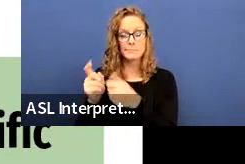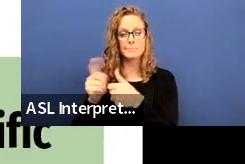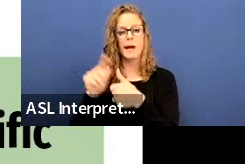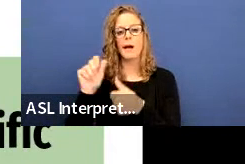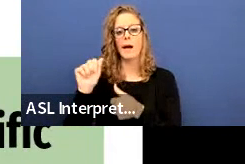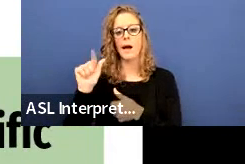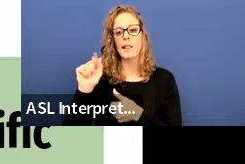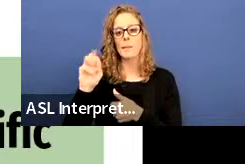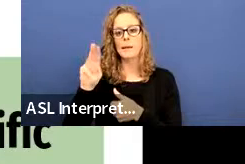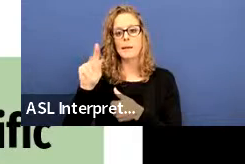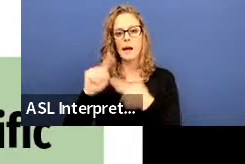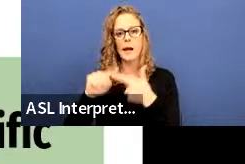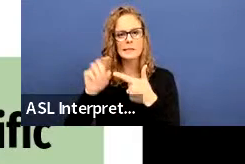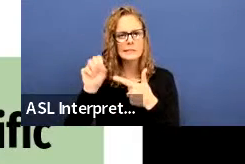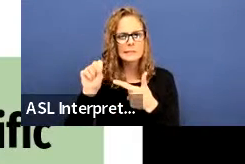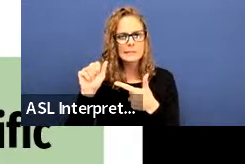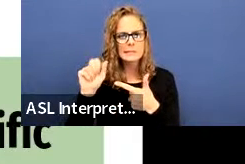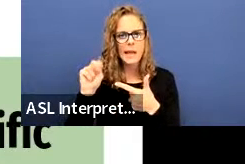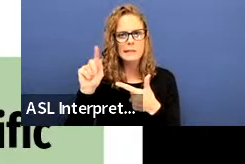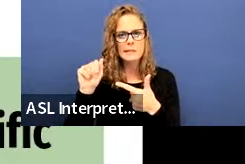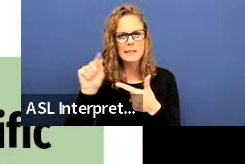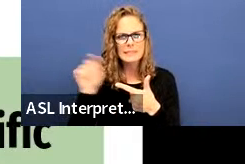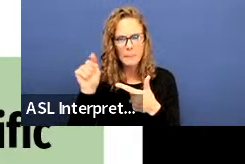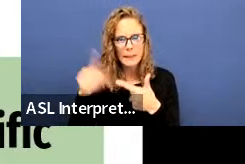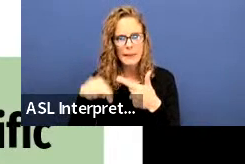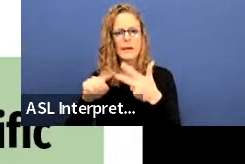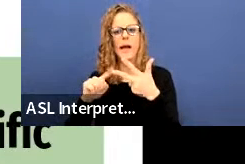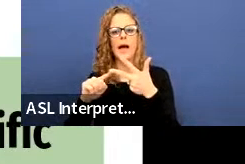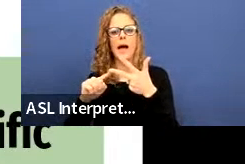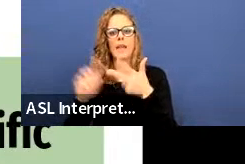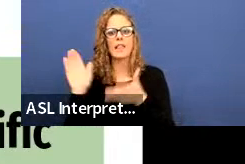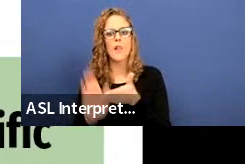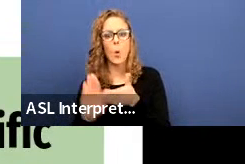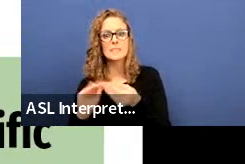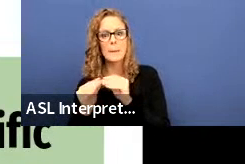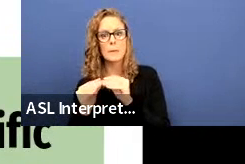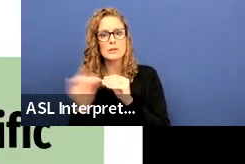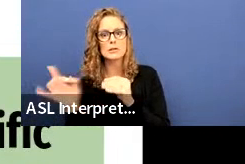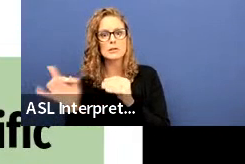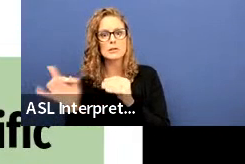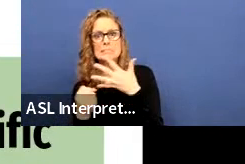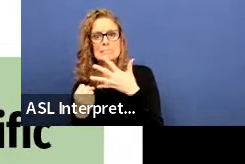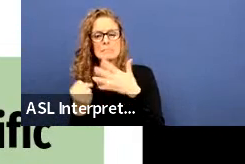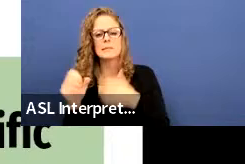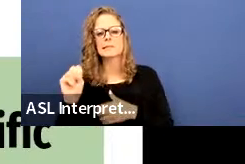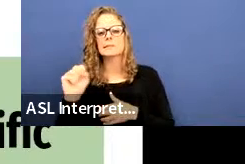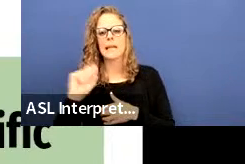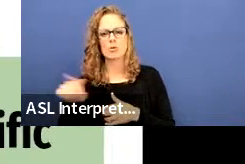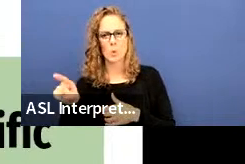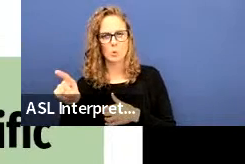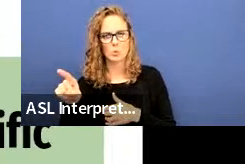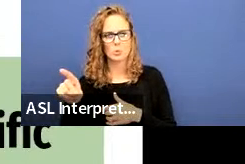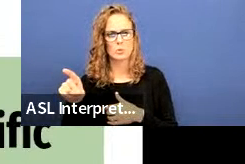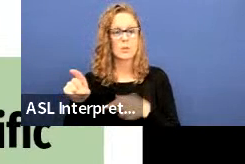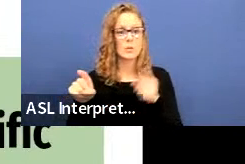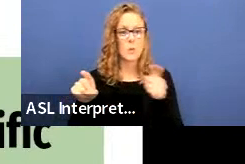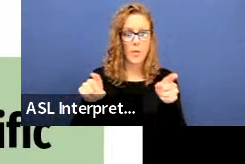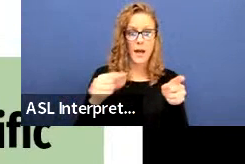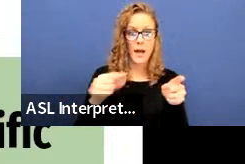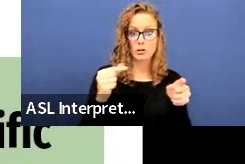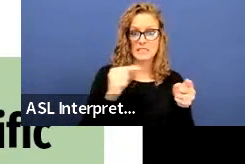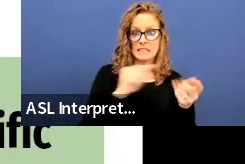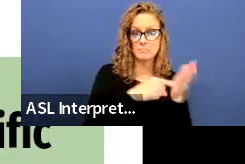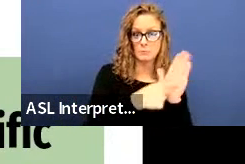County, and lowest in Santa Cruz. So these are in the total in California among